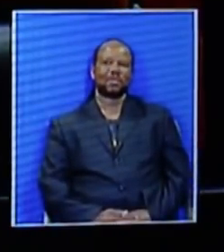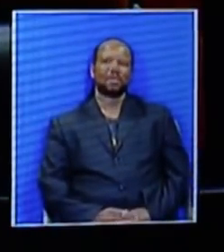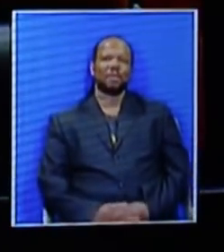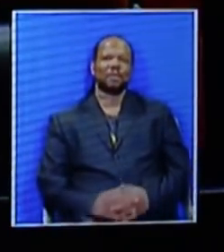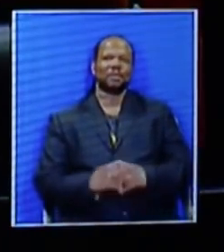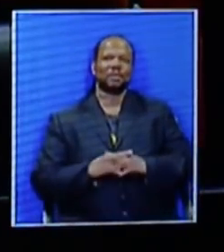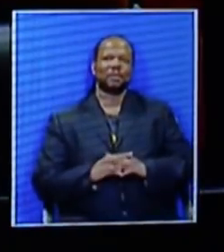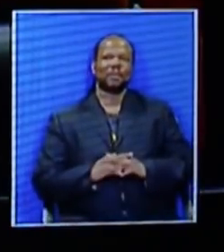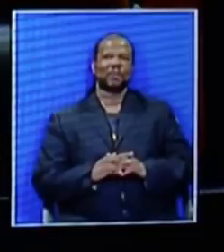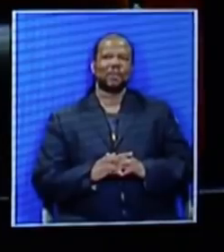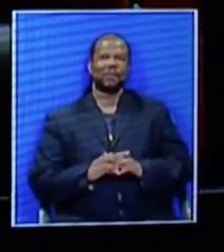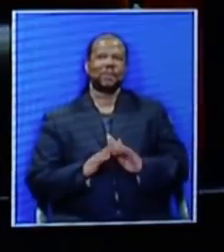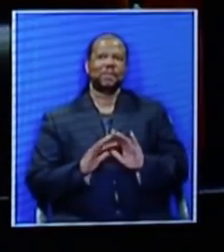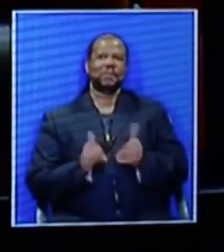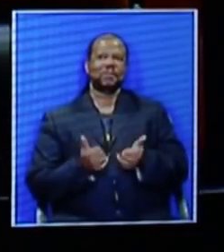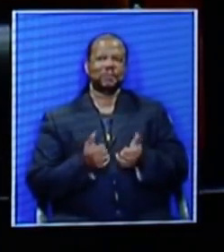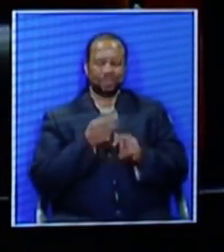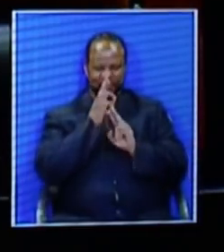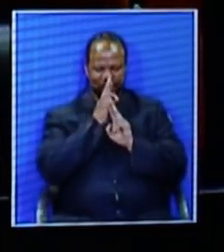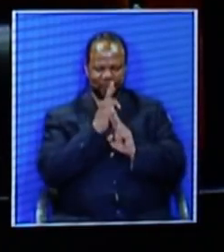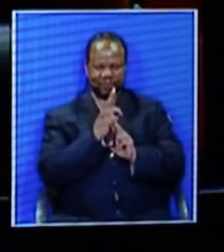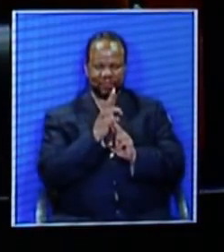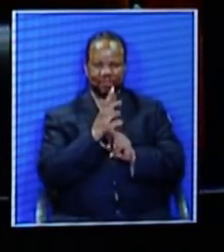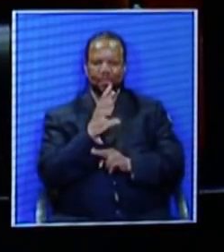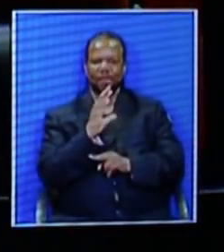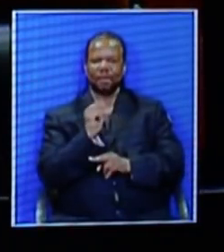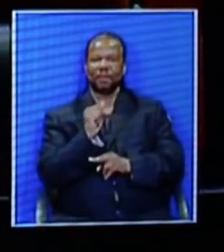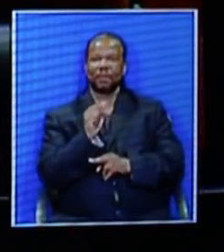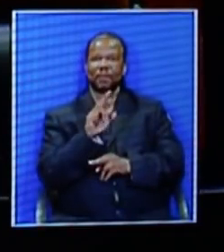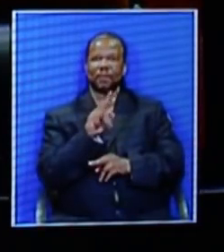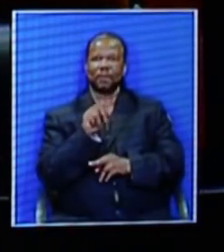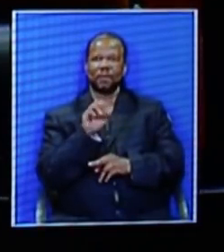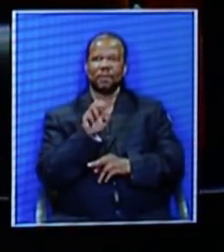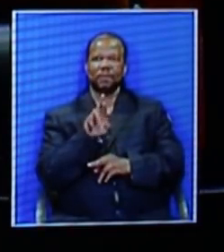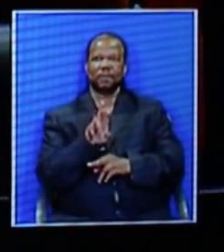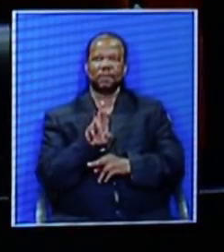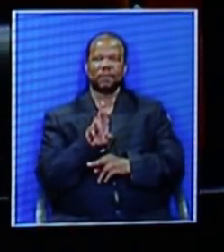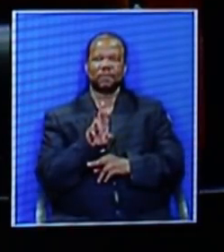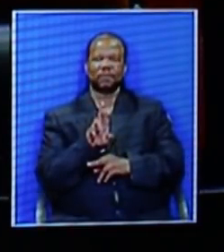Honorable Carter, you can't talk while I'm talking. Honorable Carter.